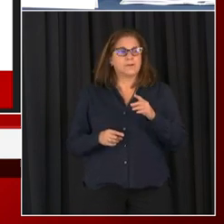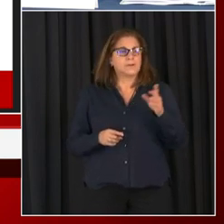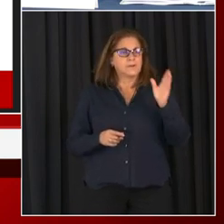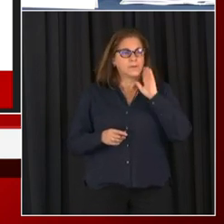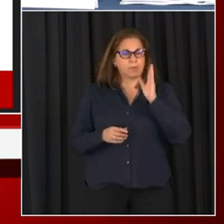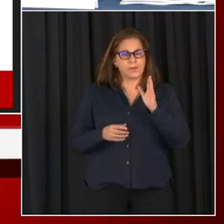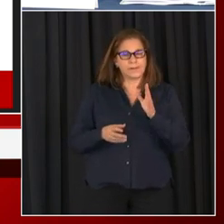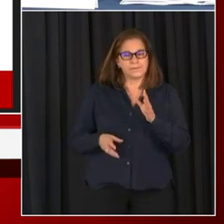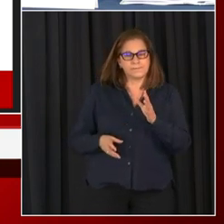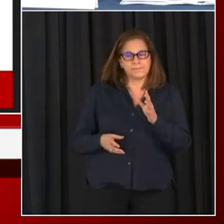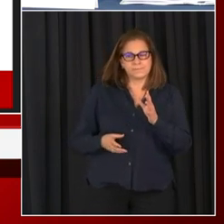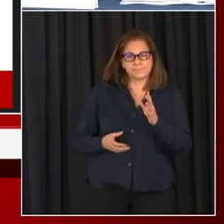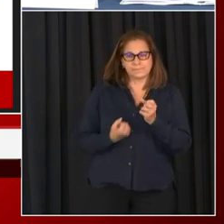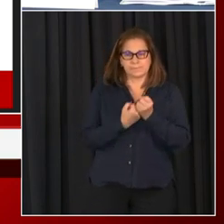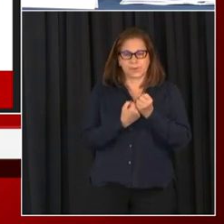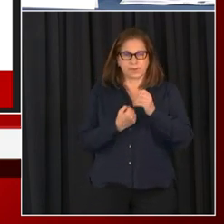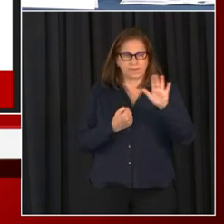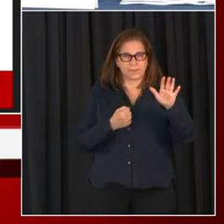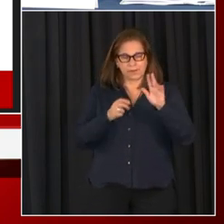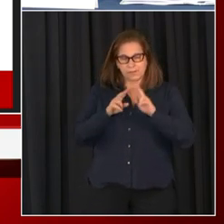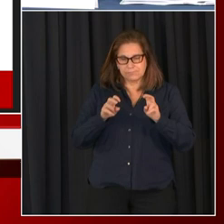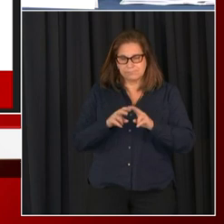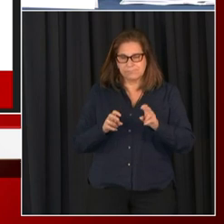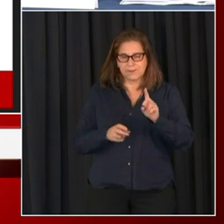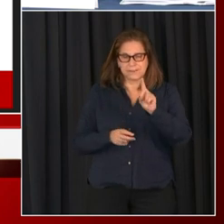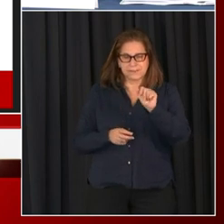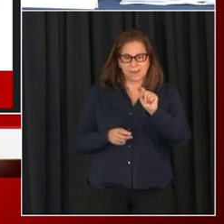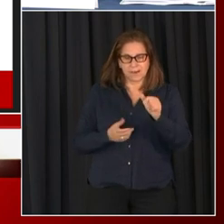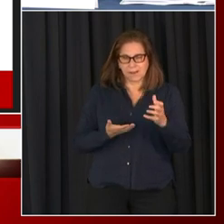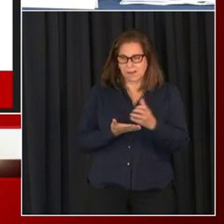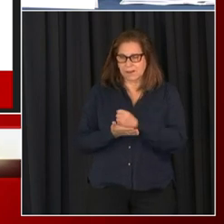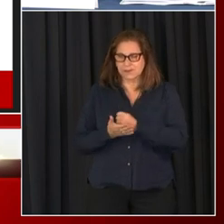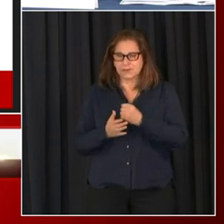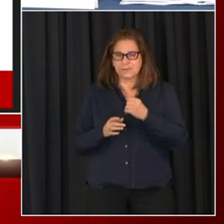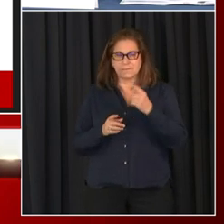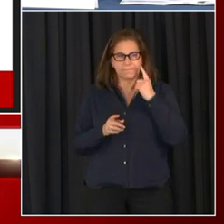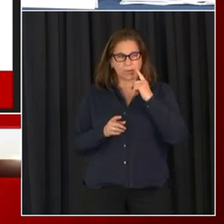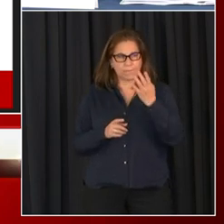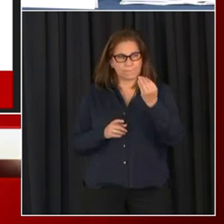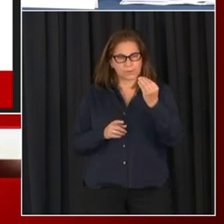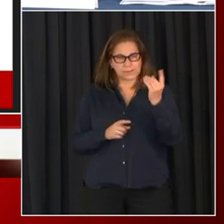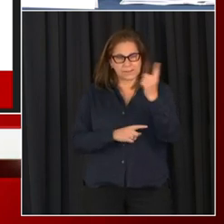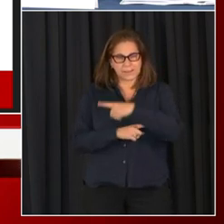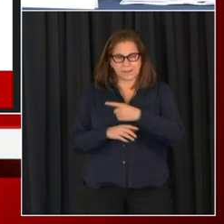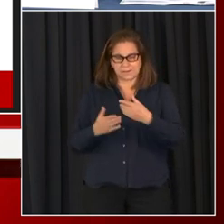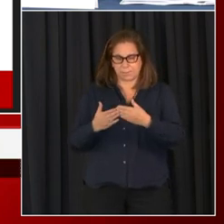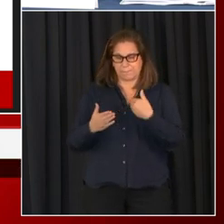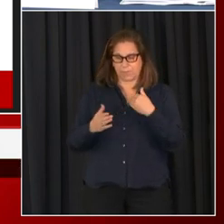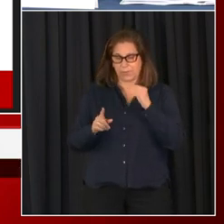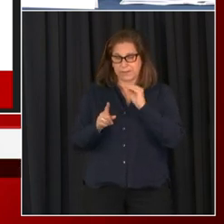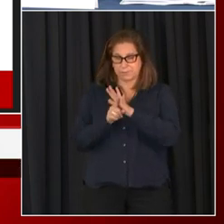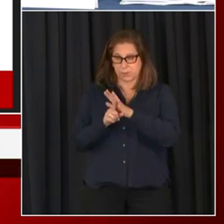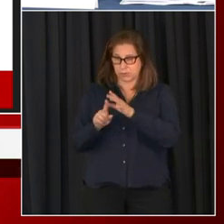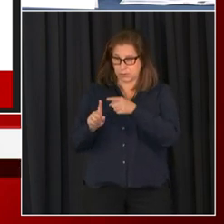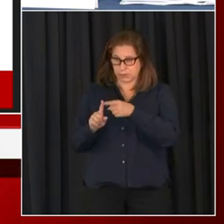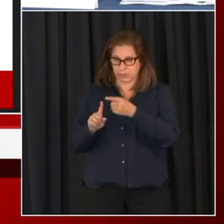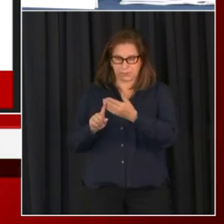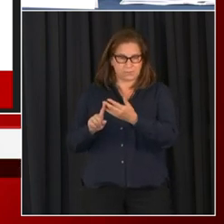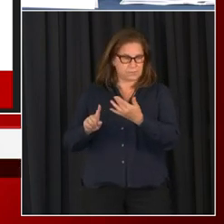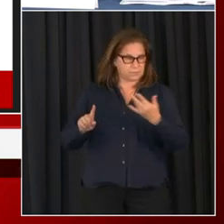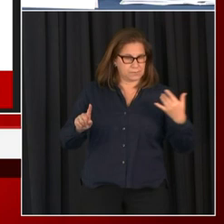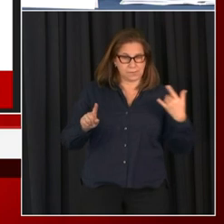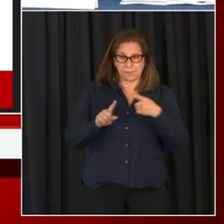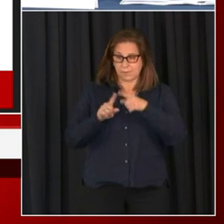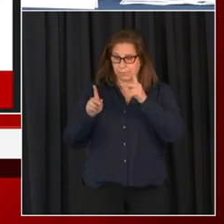their exposure period, which is the 14 days prior to their diagnosis of COVID-19, whether they are symptomatic